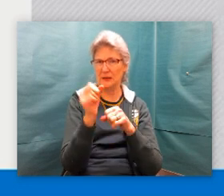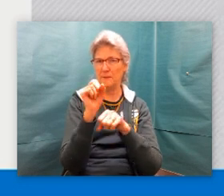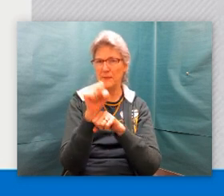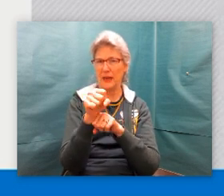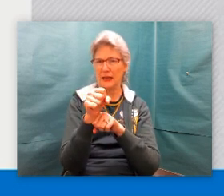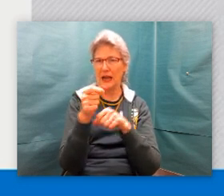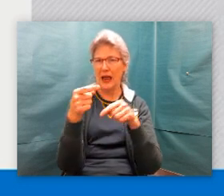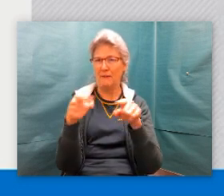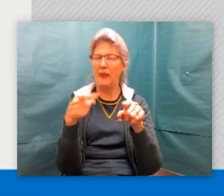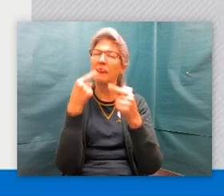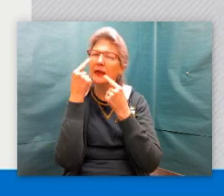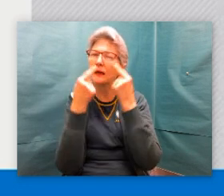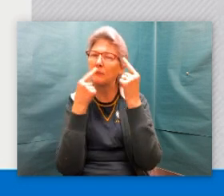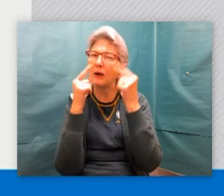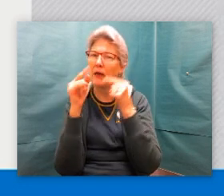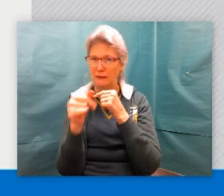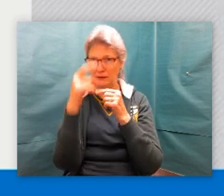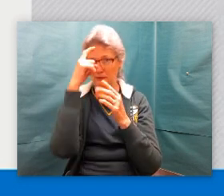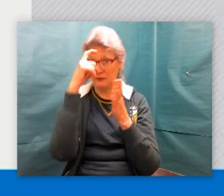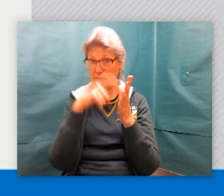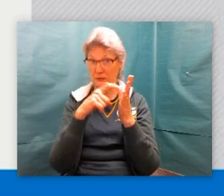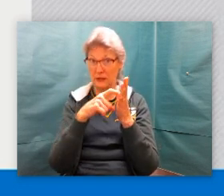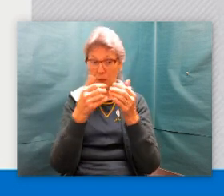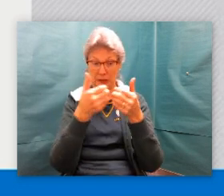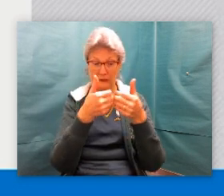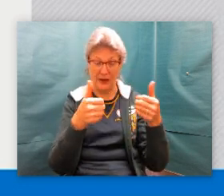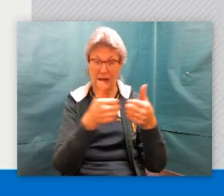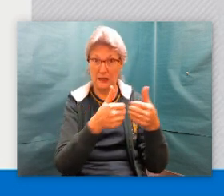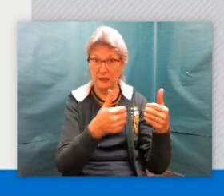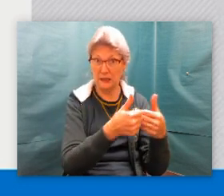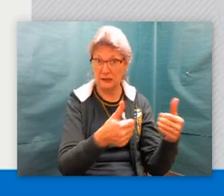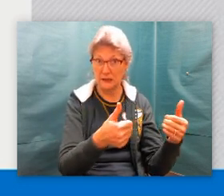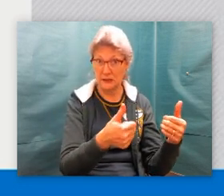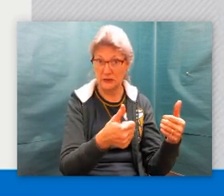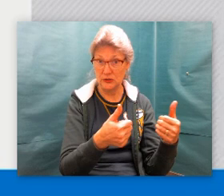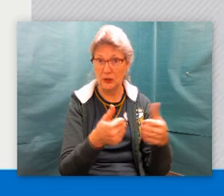I'm going to let you think about that, but notice how we broke this up into